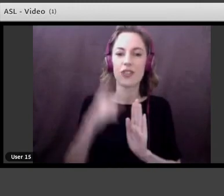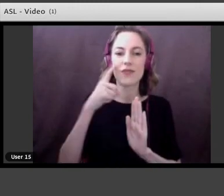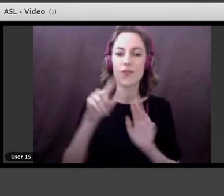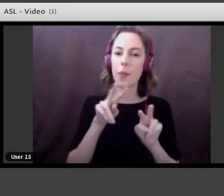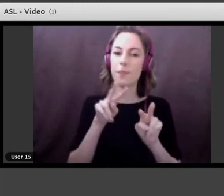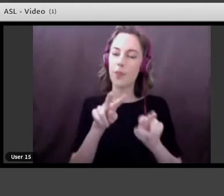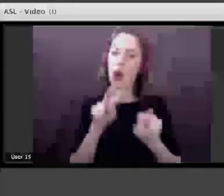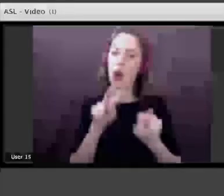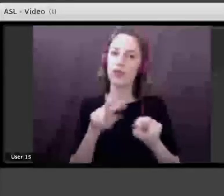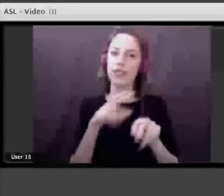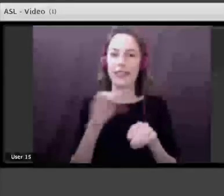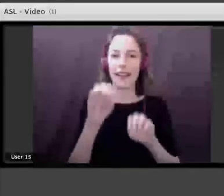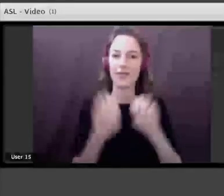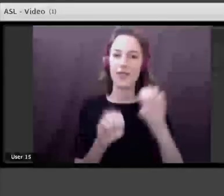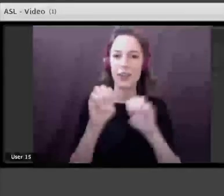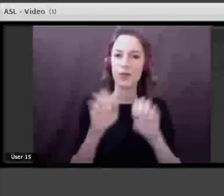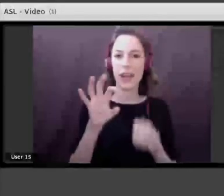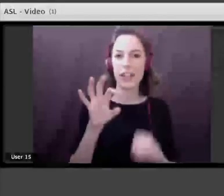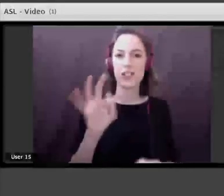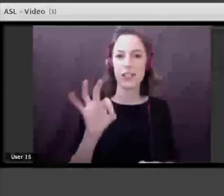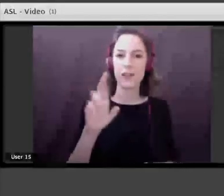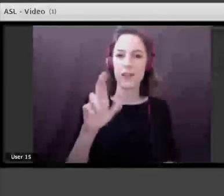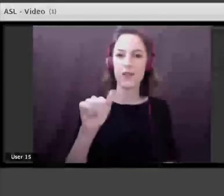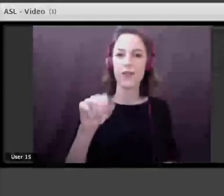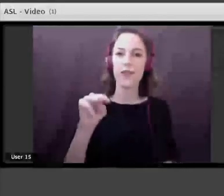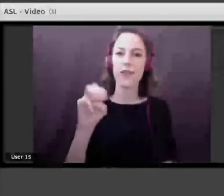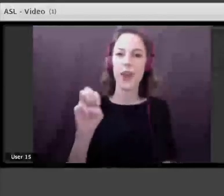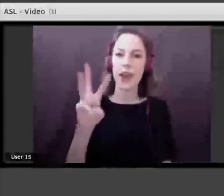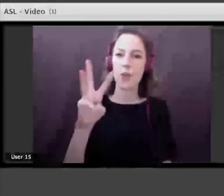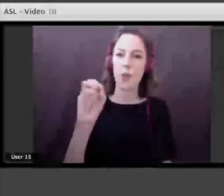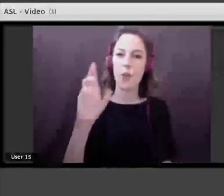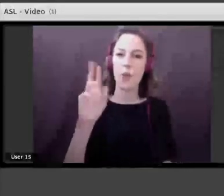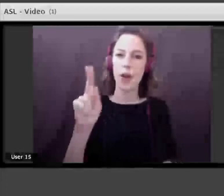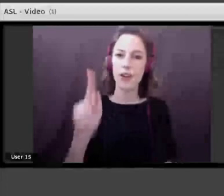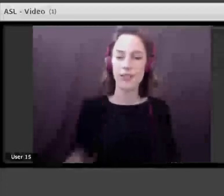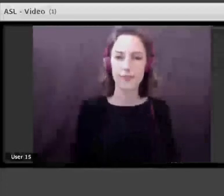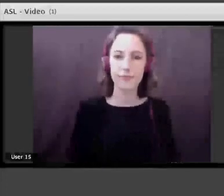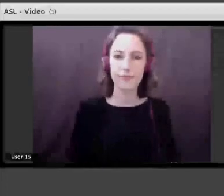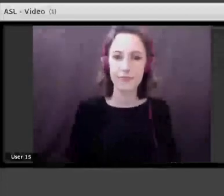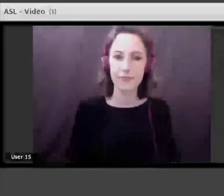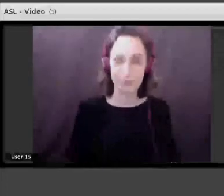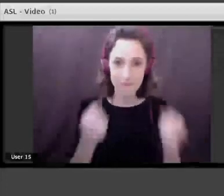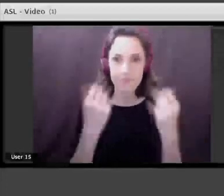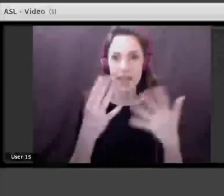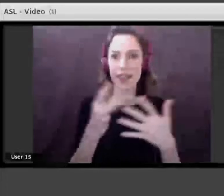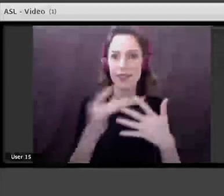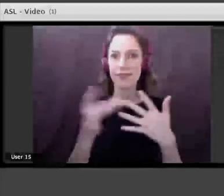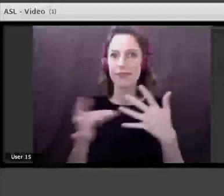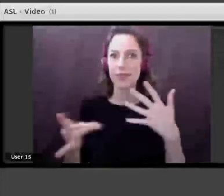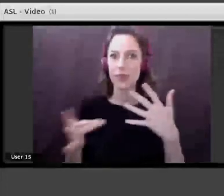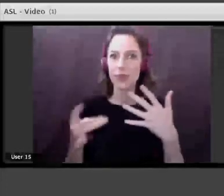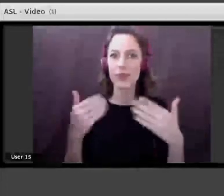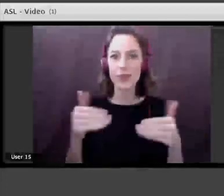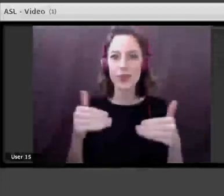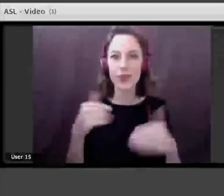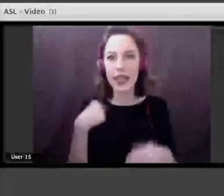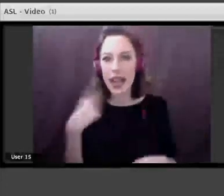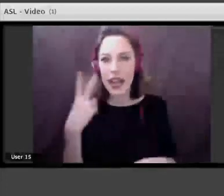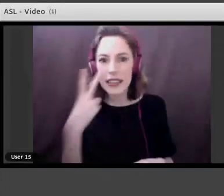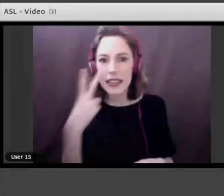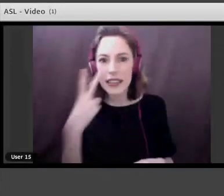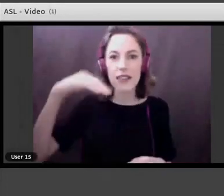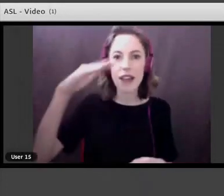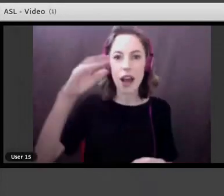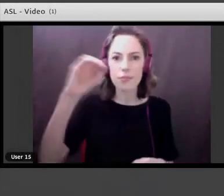many options were chosen and that really there's quite a large number for each. So we have to